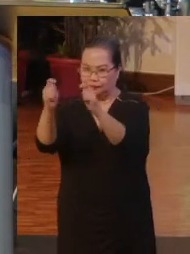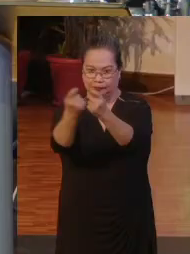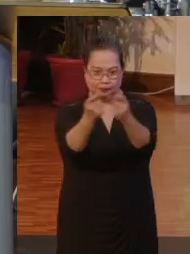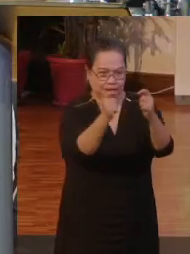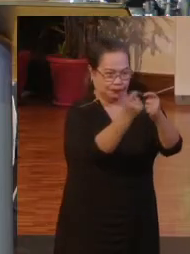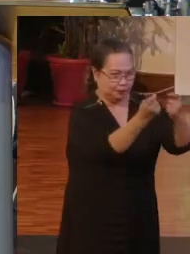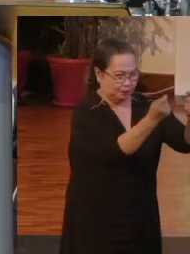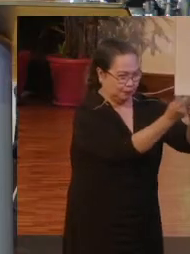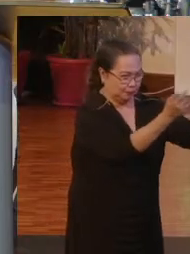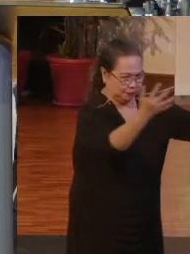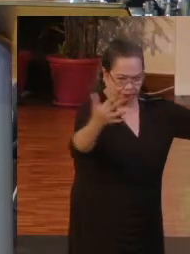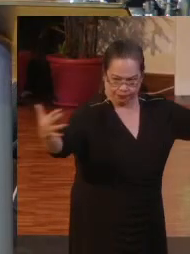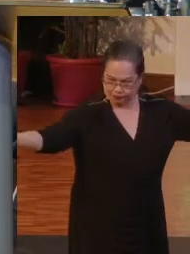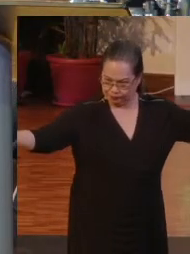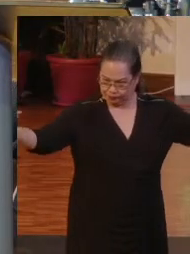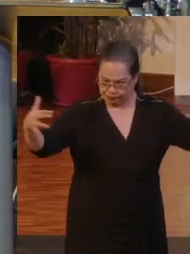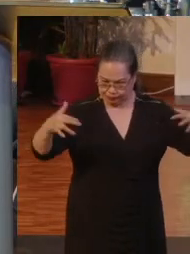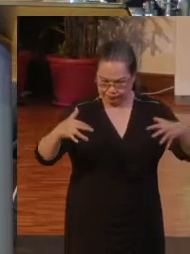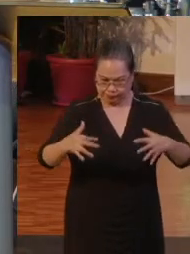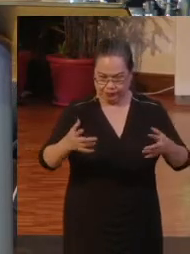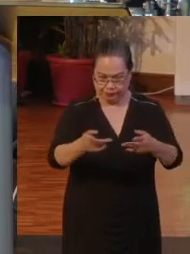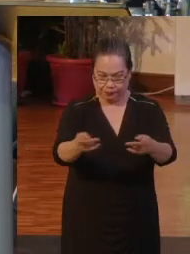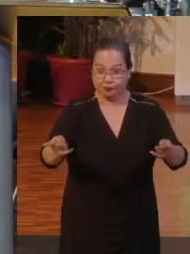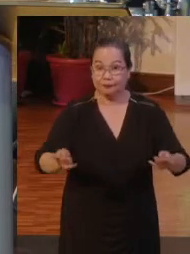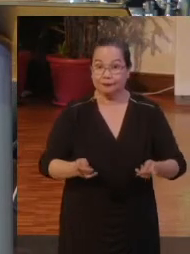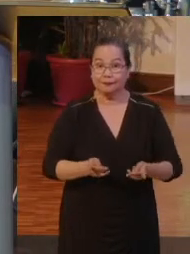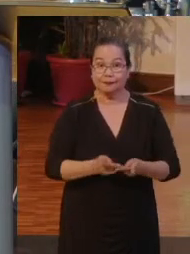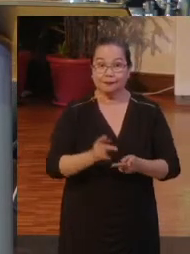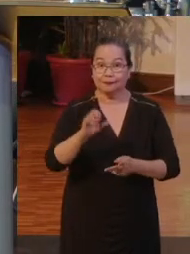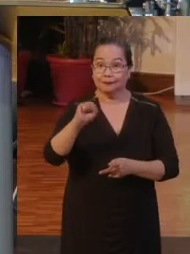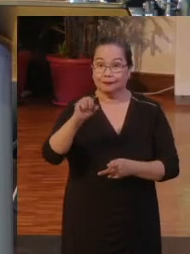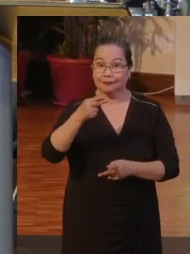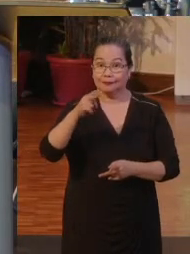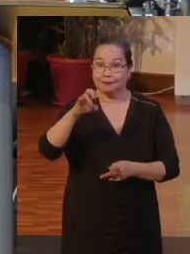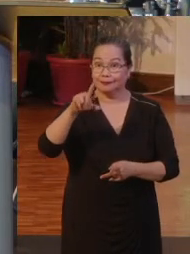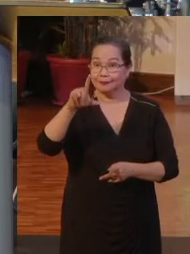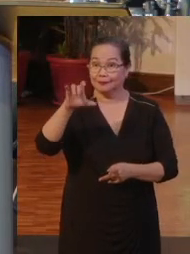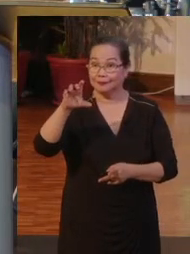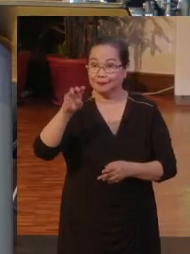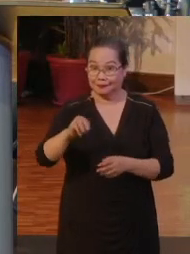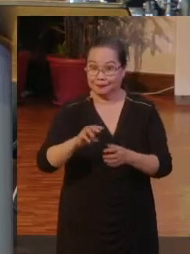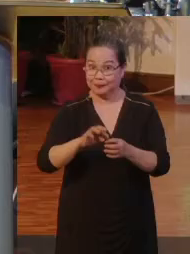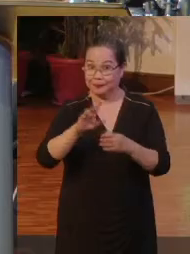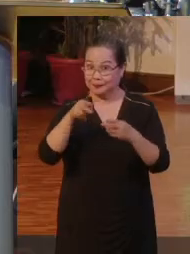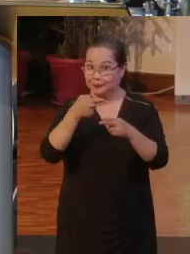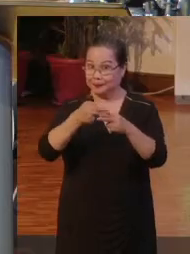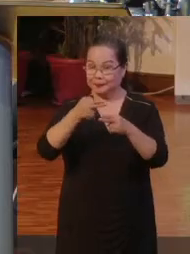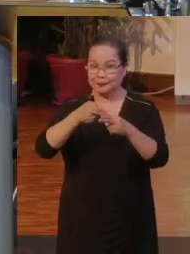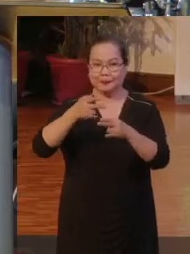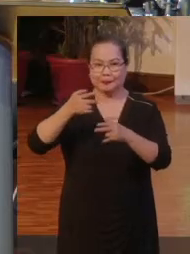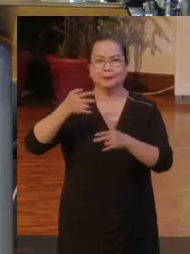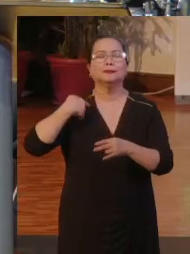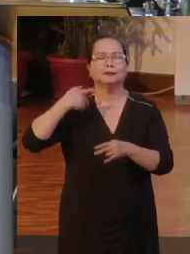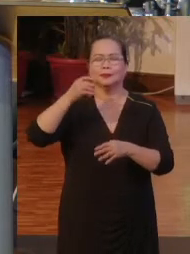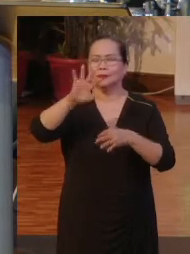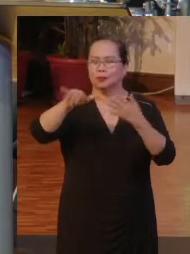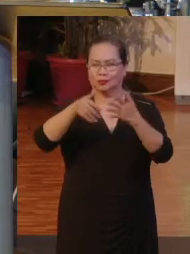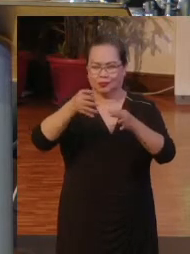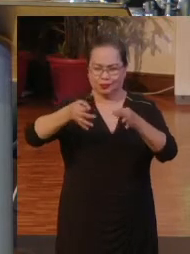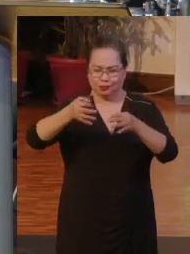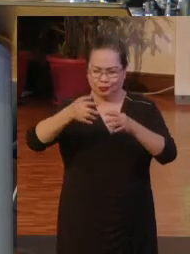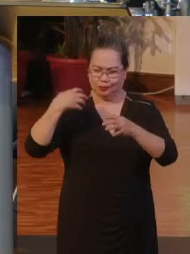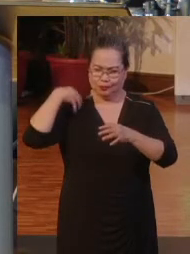Shechem and summoned the elders, the heads, the judges, and the officers of Israel, and they